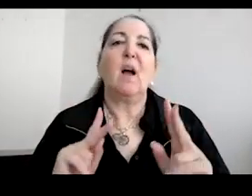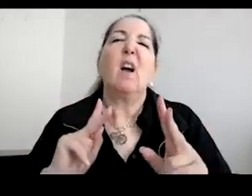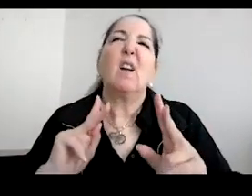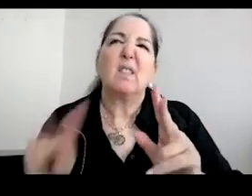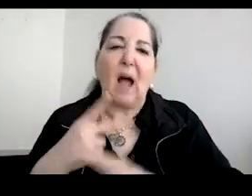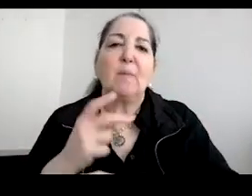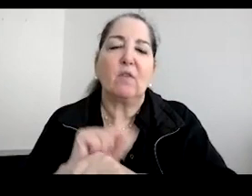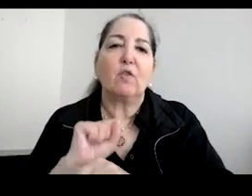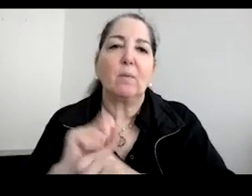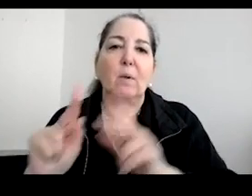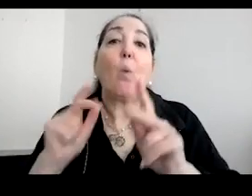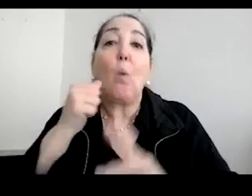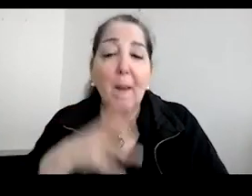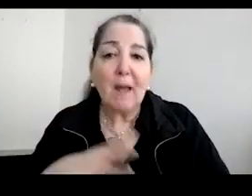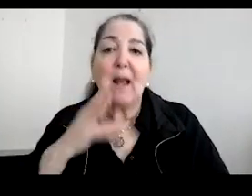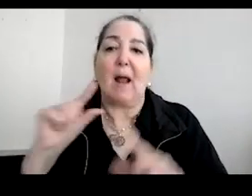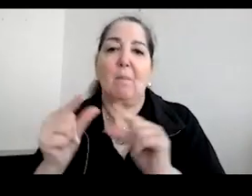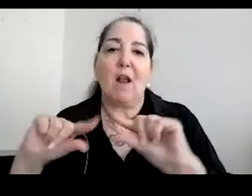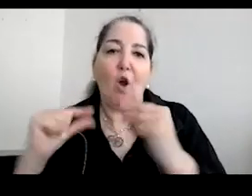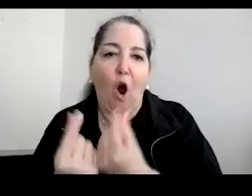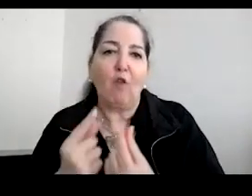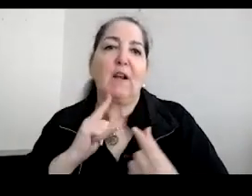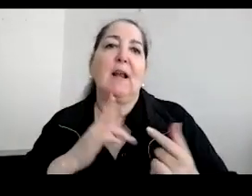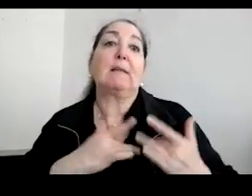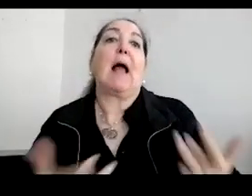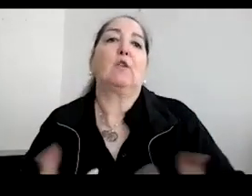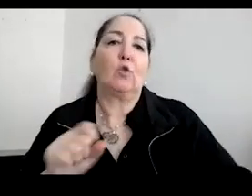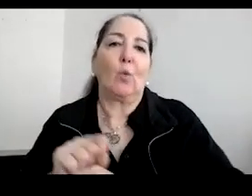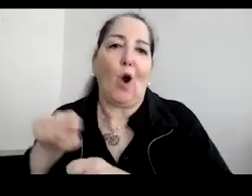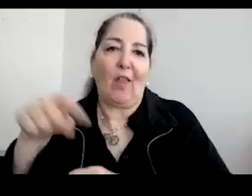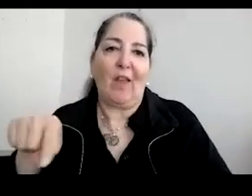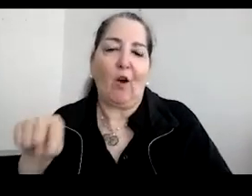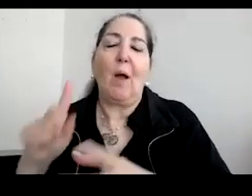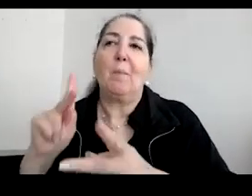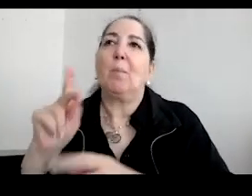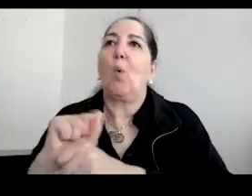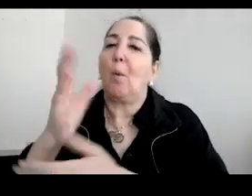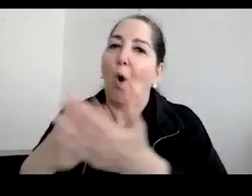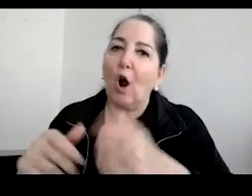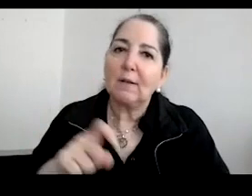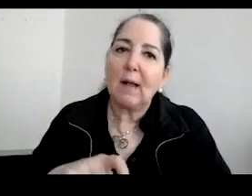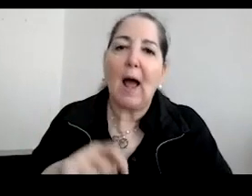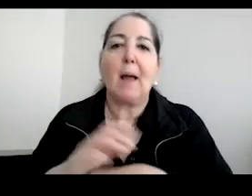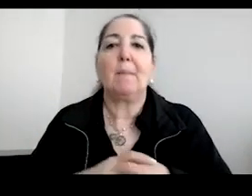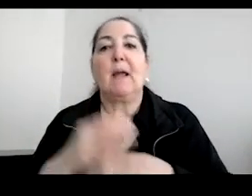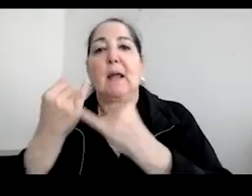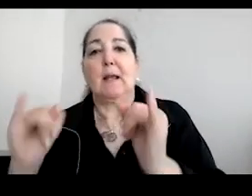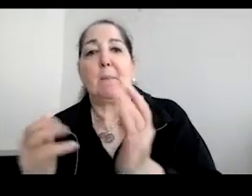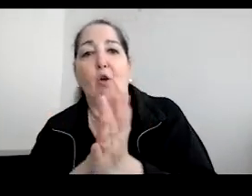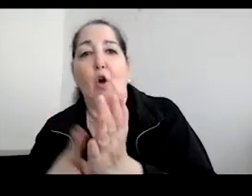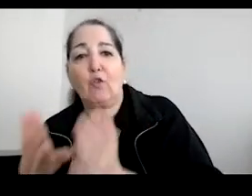people who are in the contingent workforce, people who are working part-time, independent contractors,